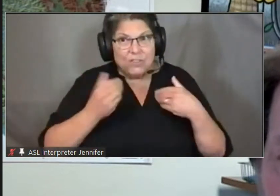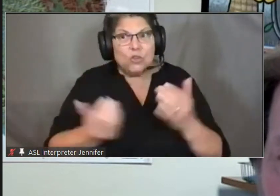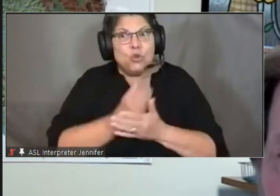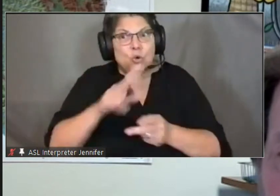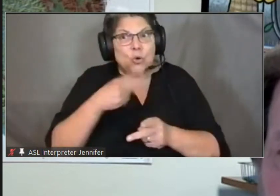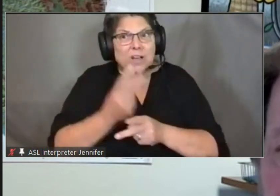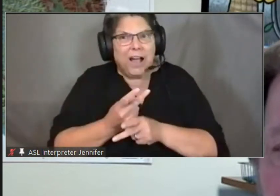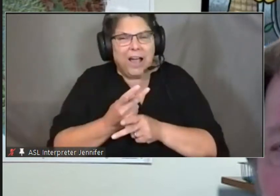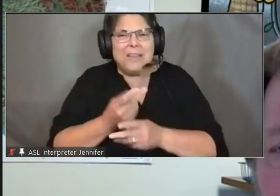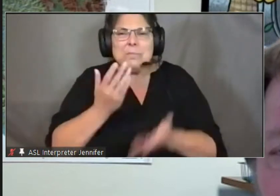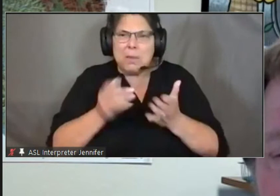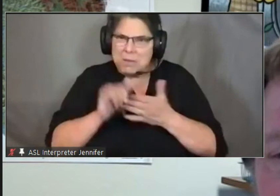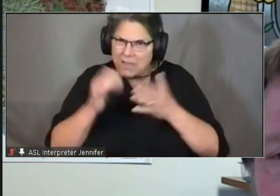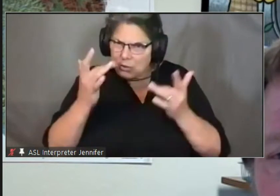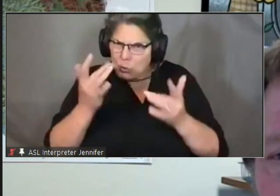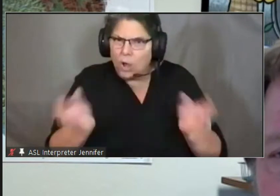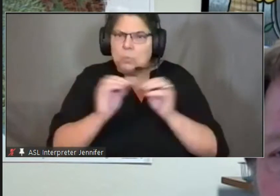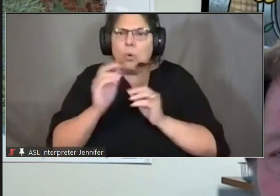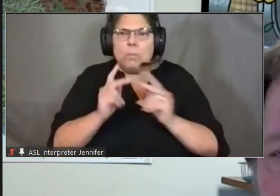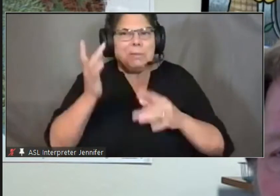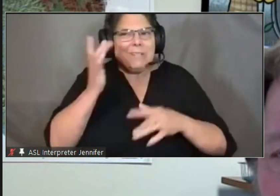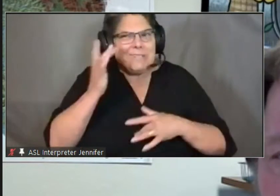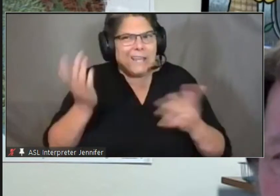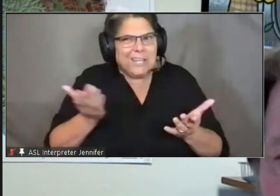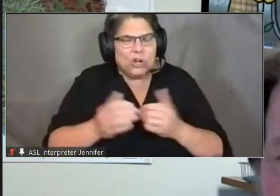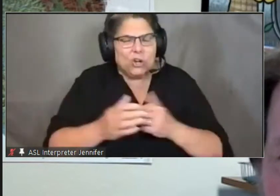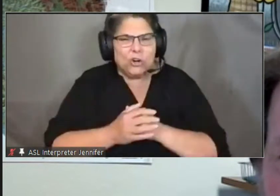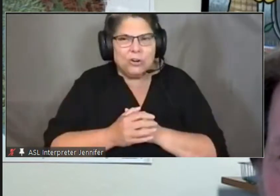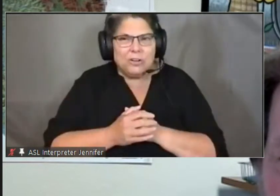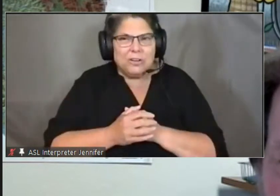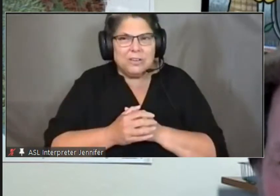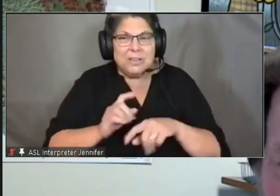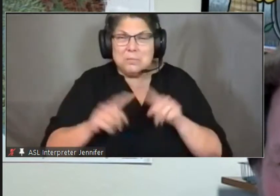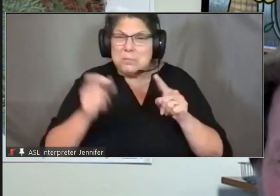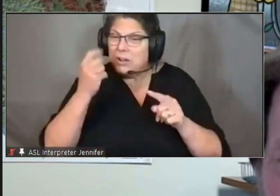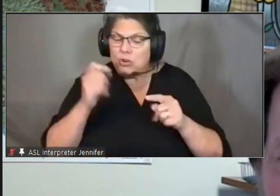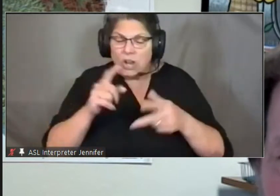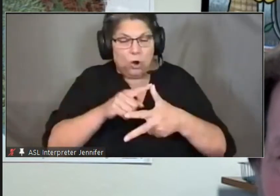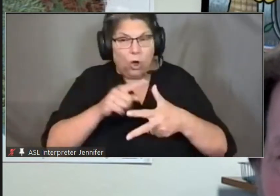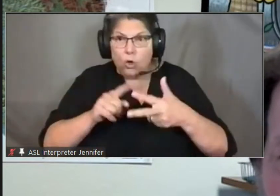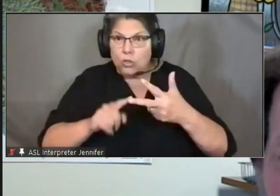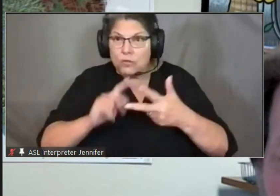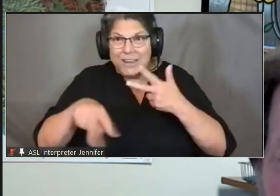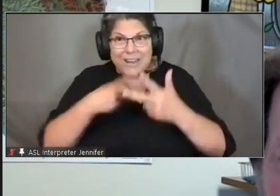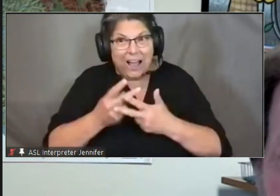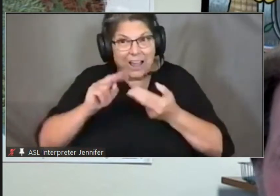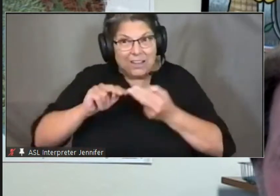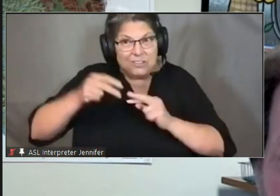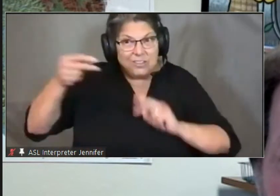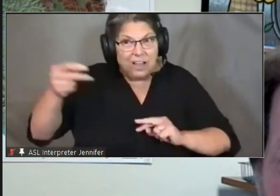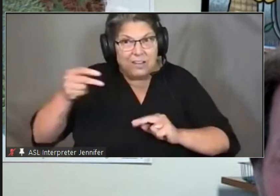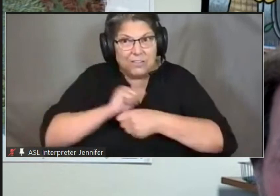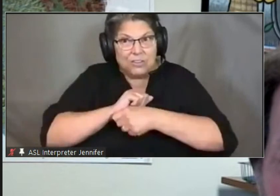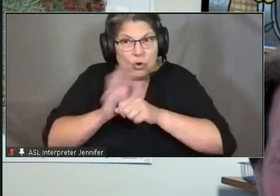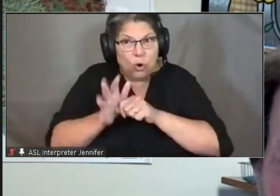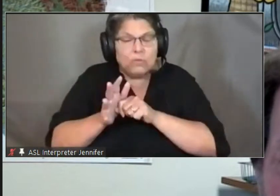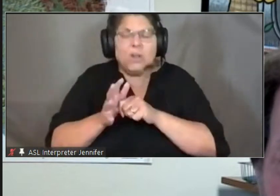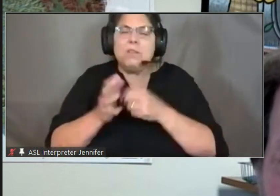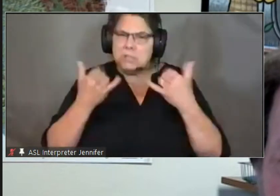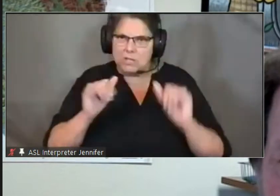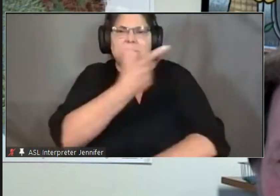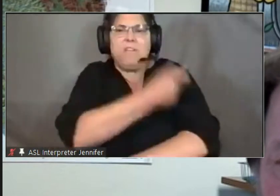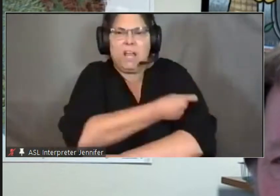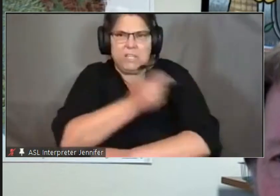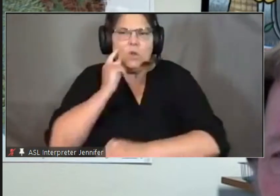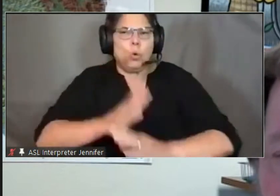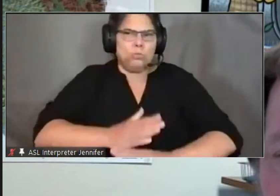What's important is that all of these variants are still responsive to the vaccines. So we need to get more unvaccinated